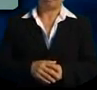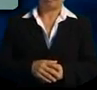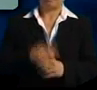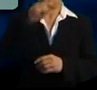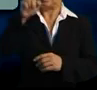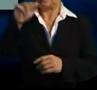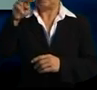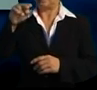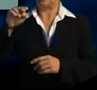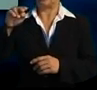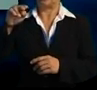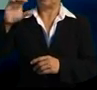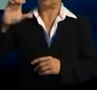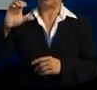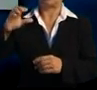zinc powder,